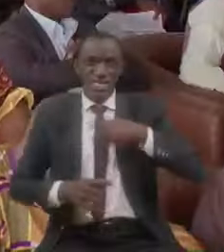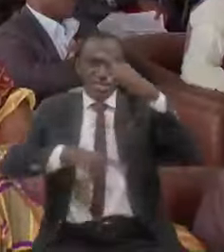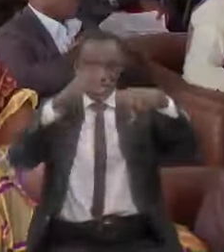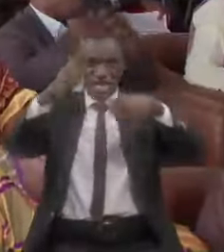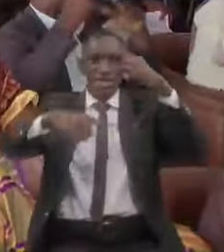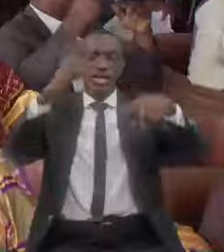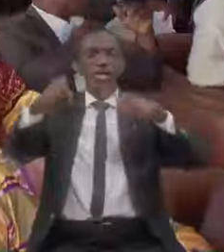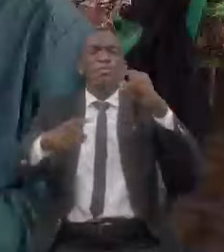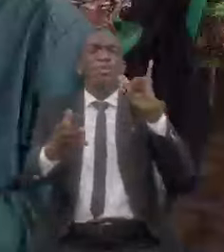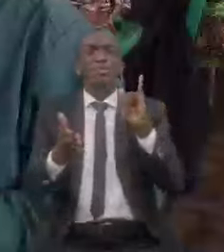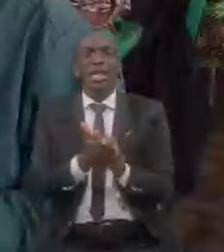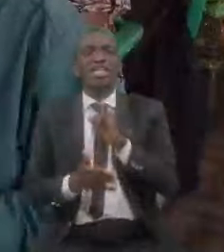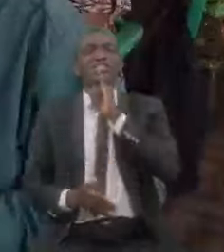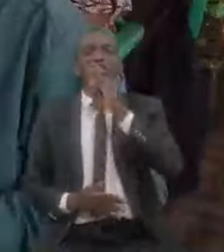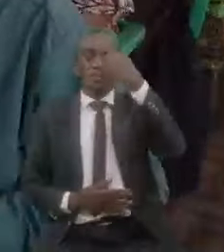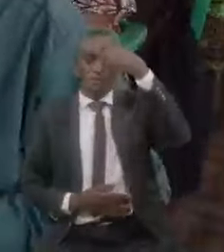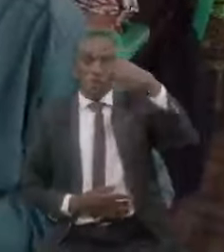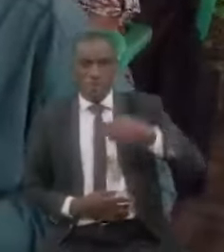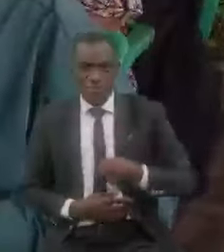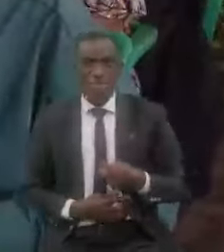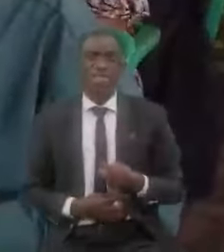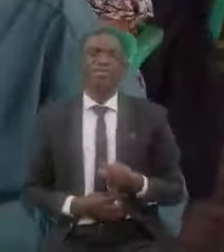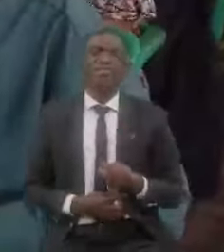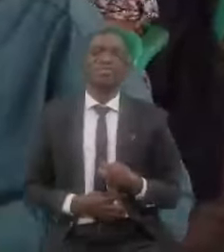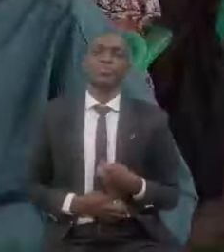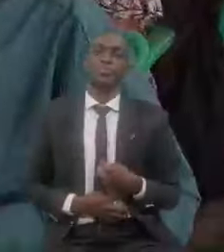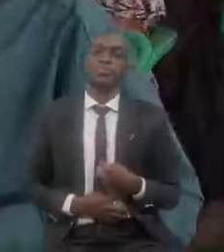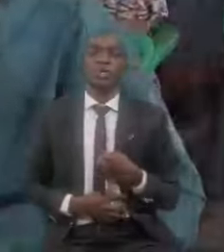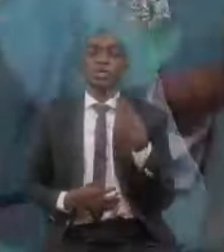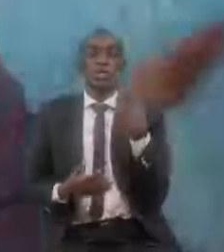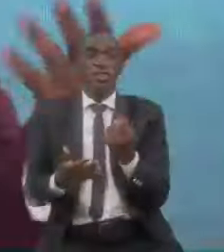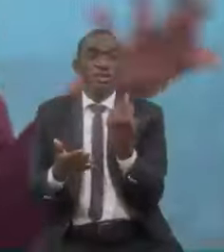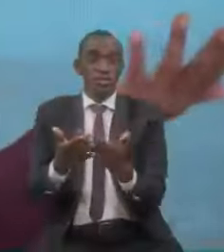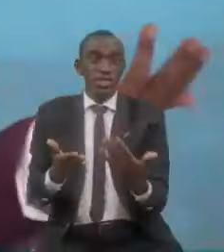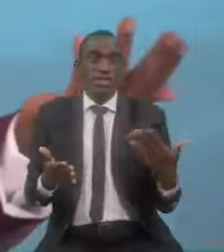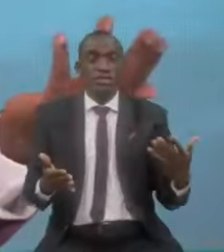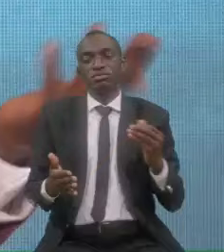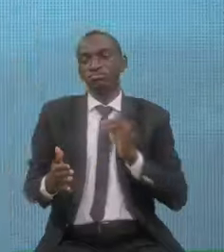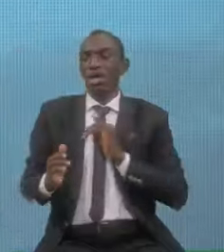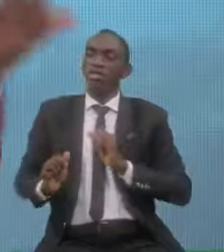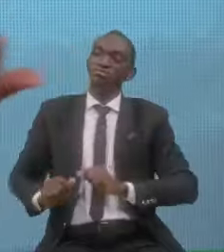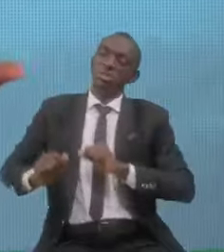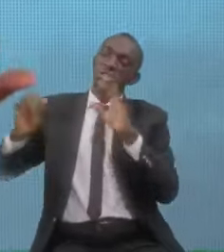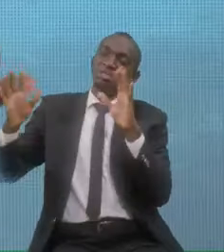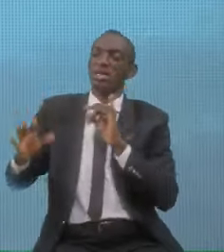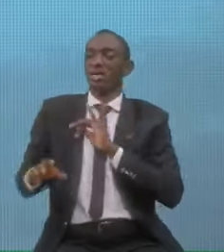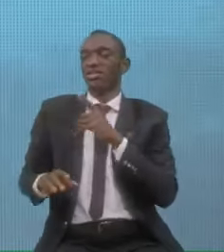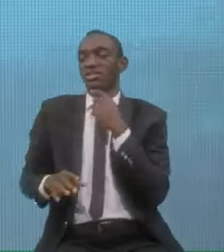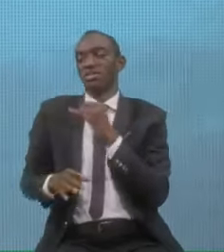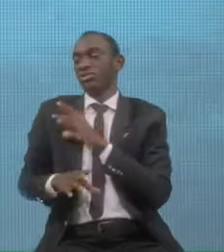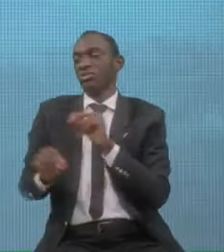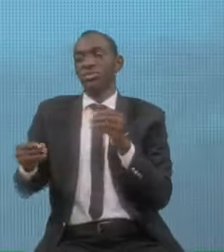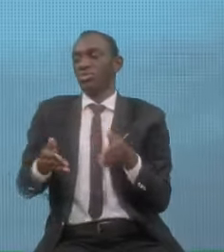That's for me. That's for me. The things are given up. And I felt no way for me.